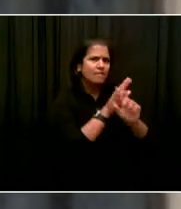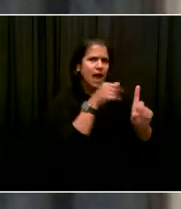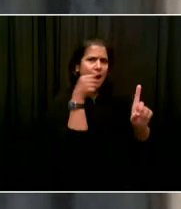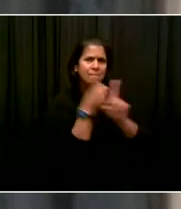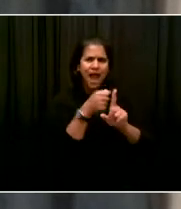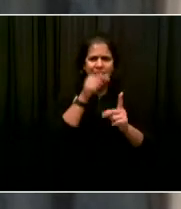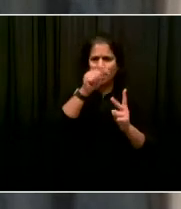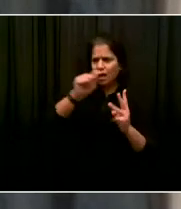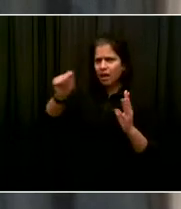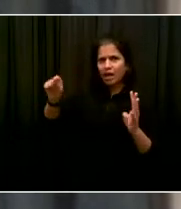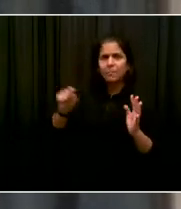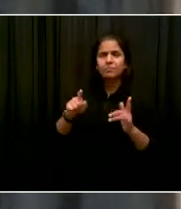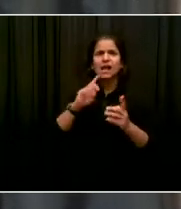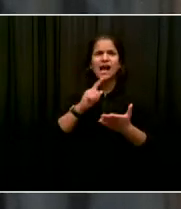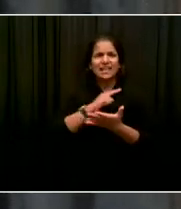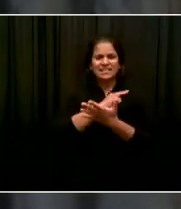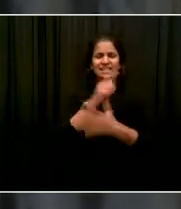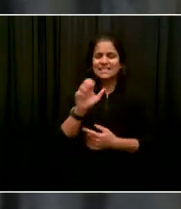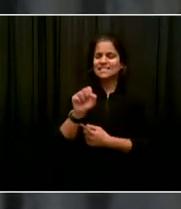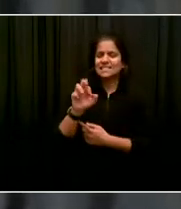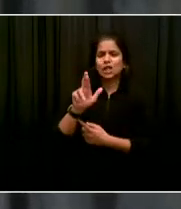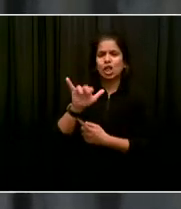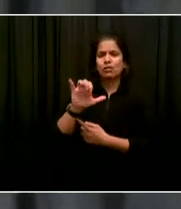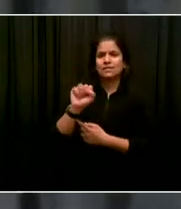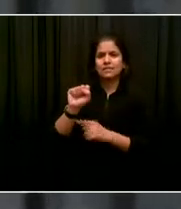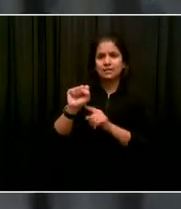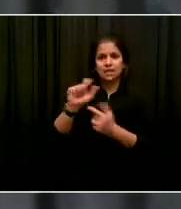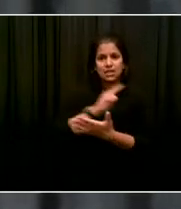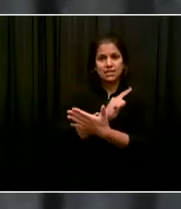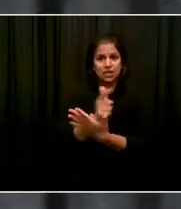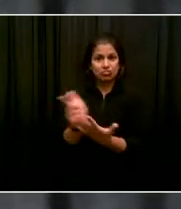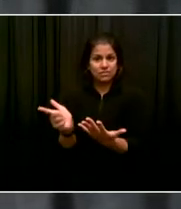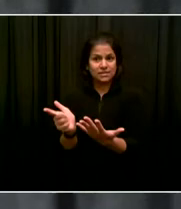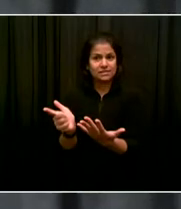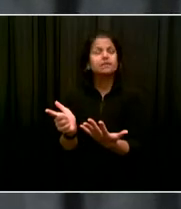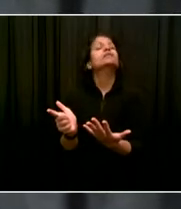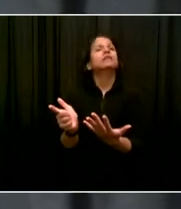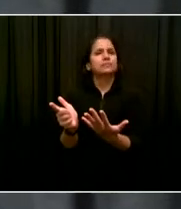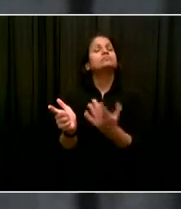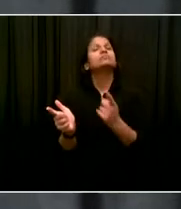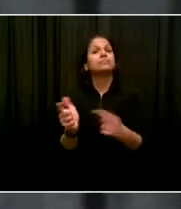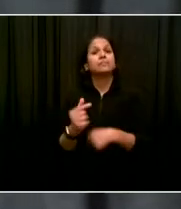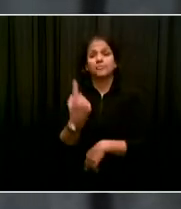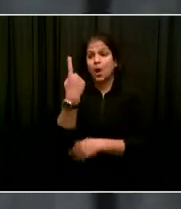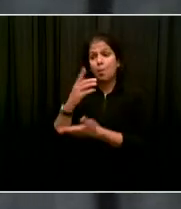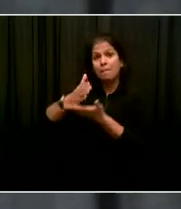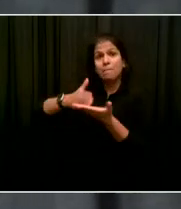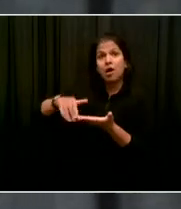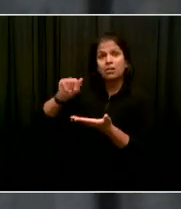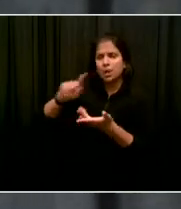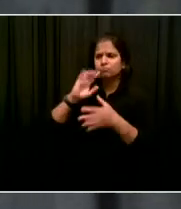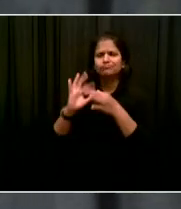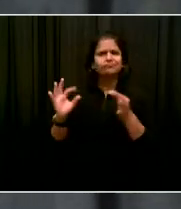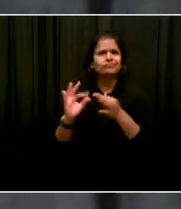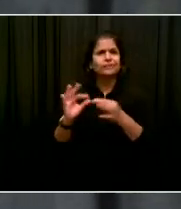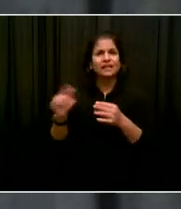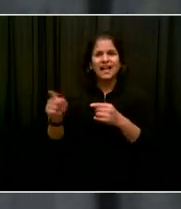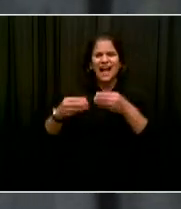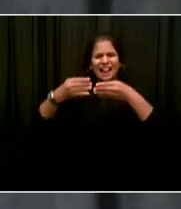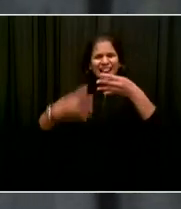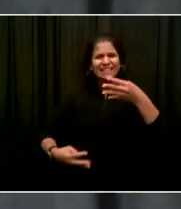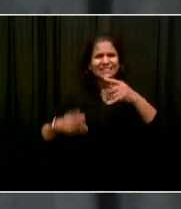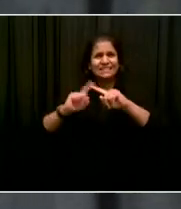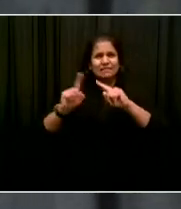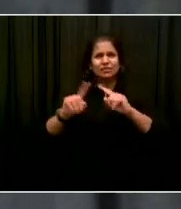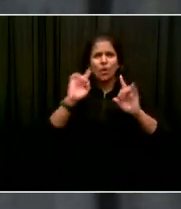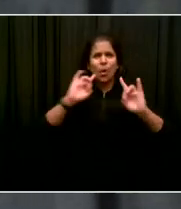where we have a list, show a list of all the calamities, I mean, going back to the Revolutionary War, World War